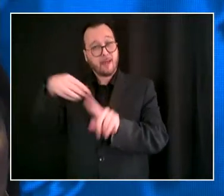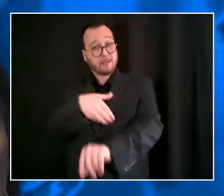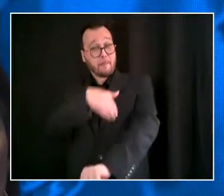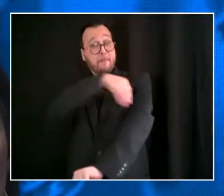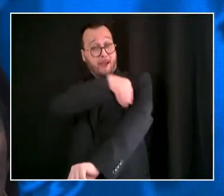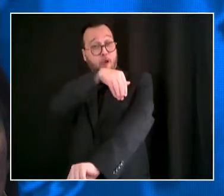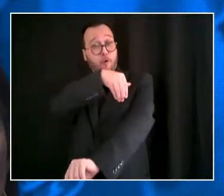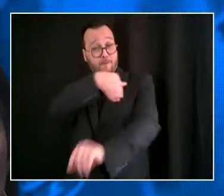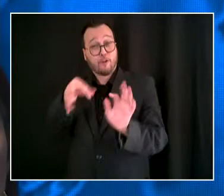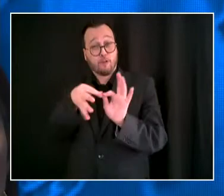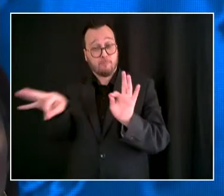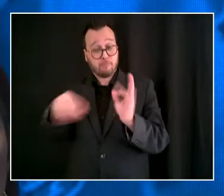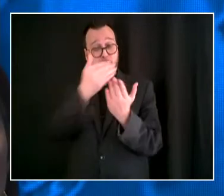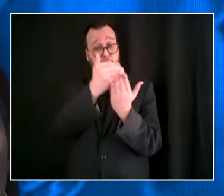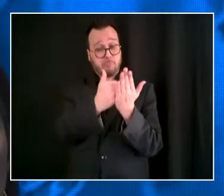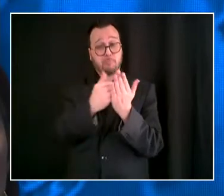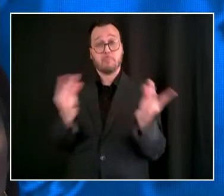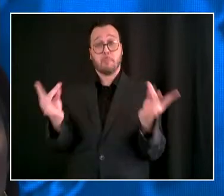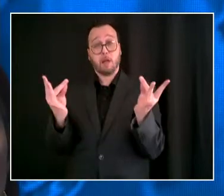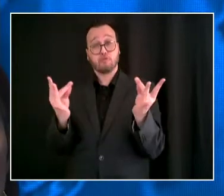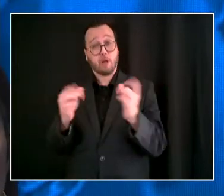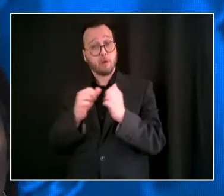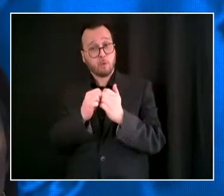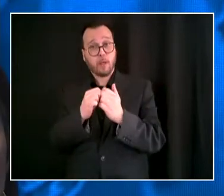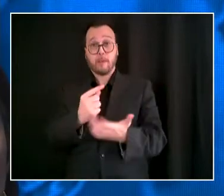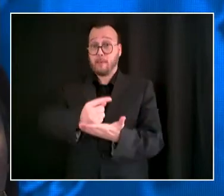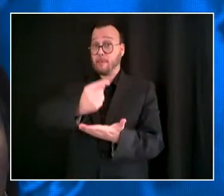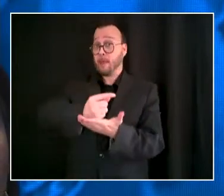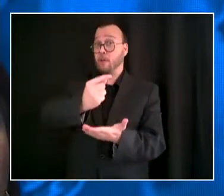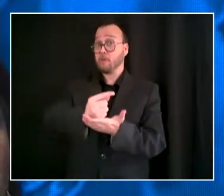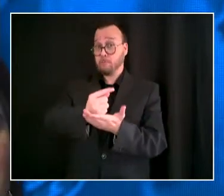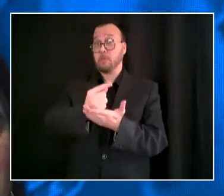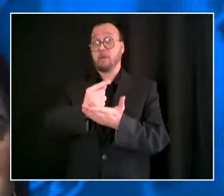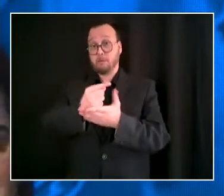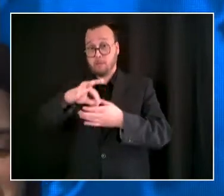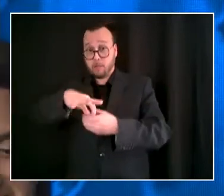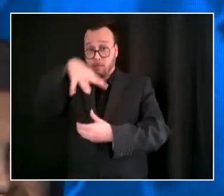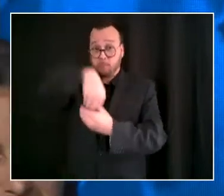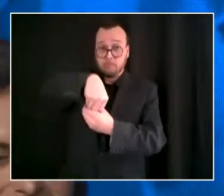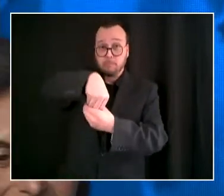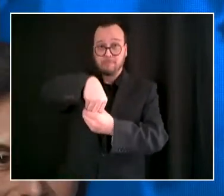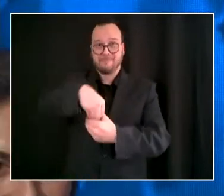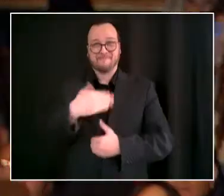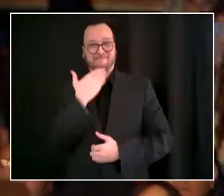Vedic mantra with therapeutic vibrations. Thank you.